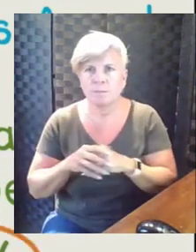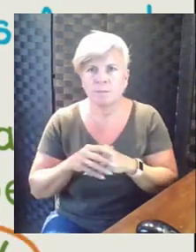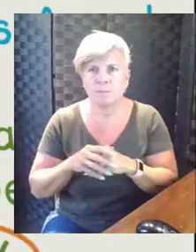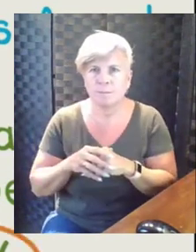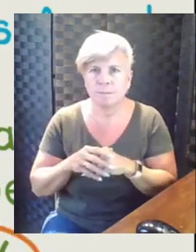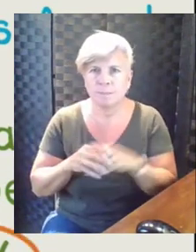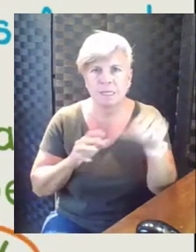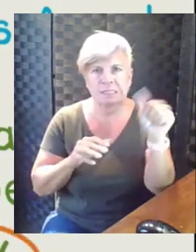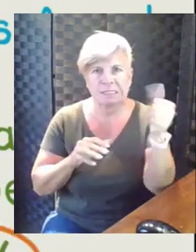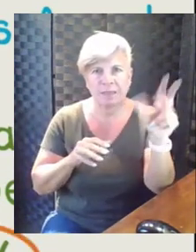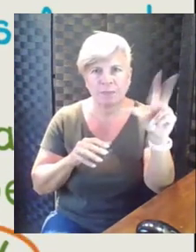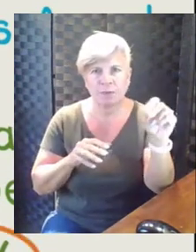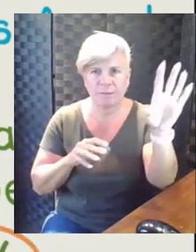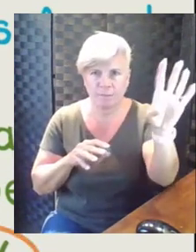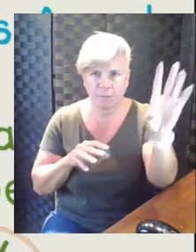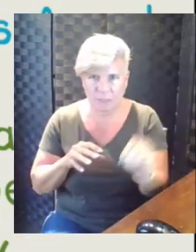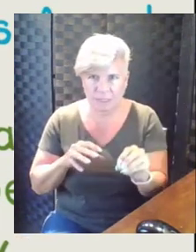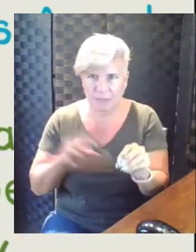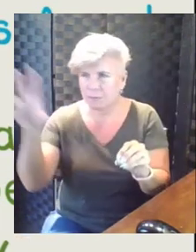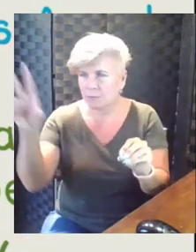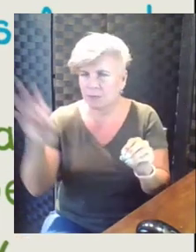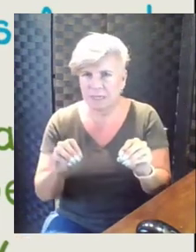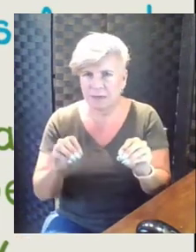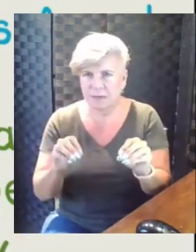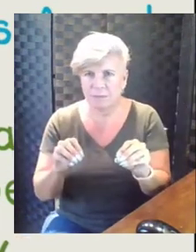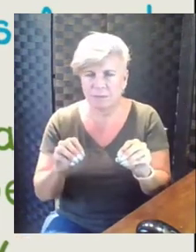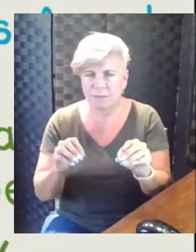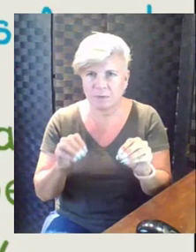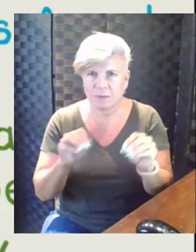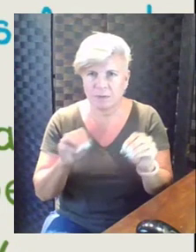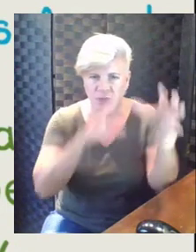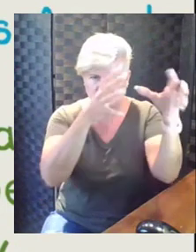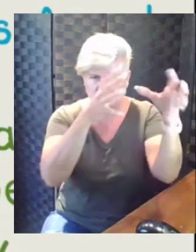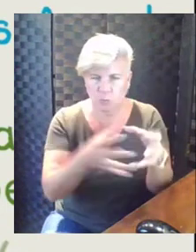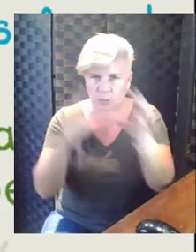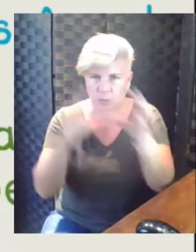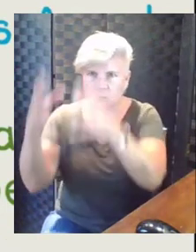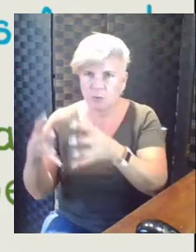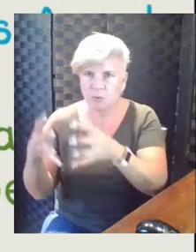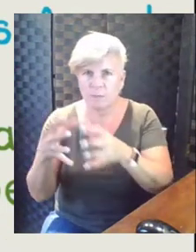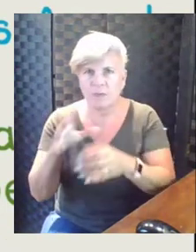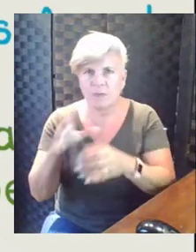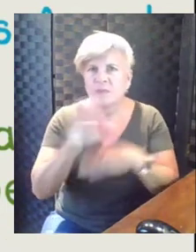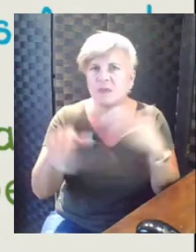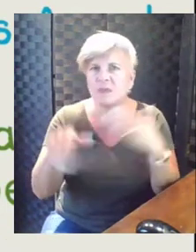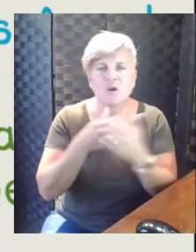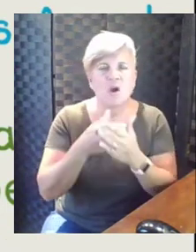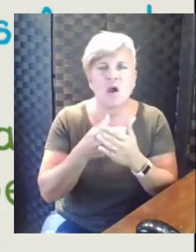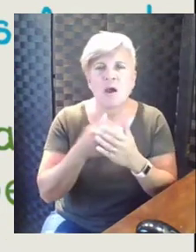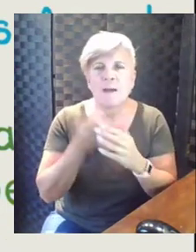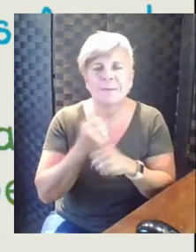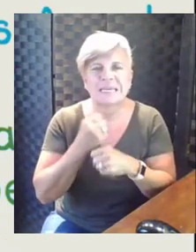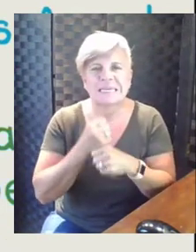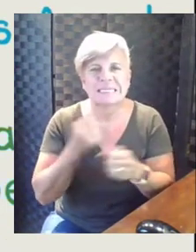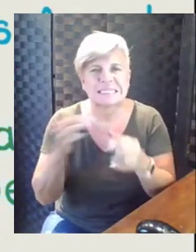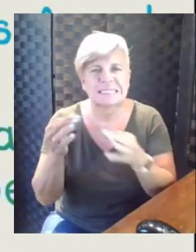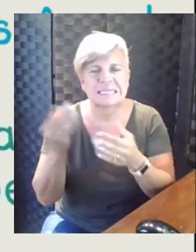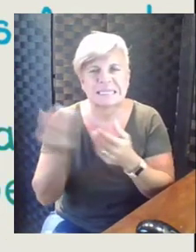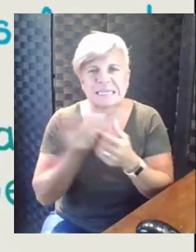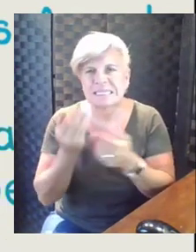and 7 plus 6 is 13. These strategies all make it easier to explain your